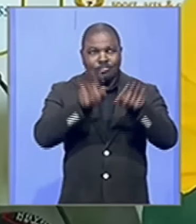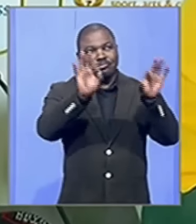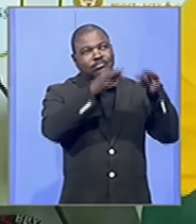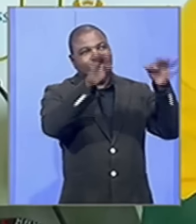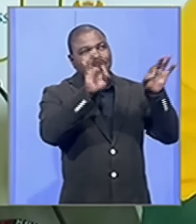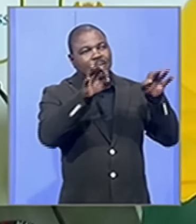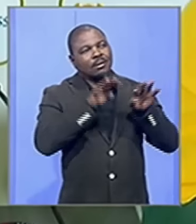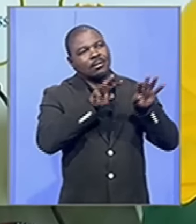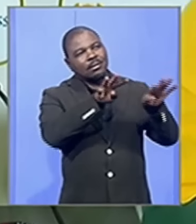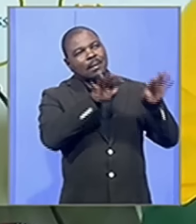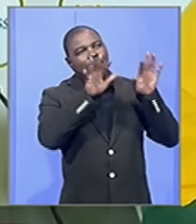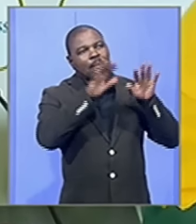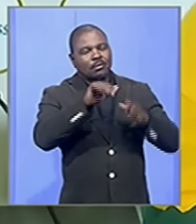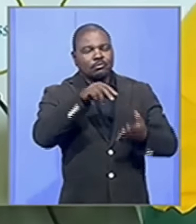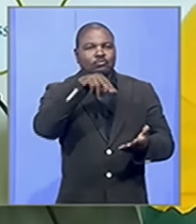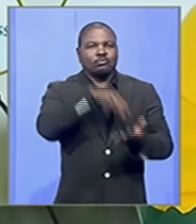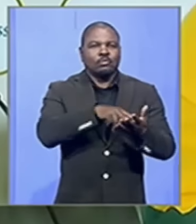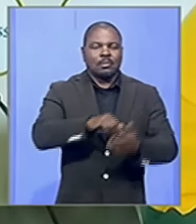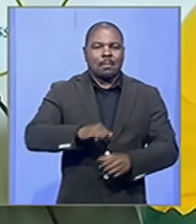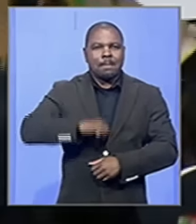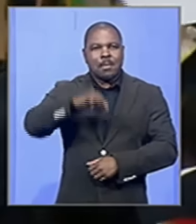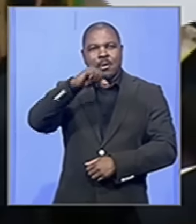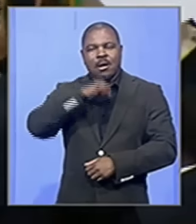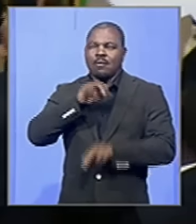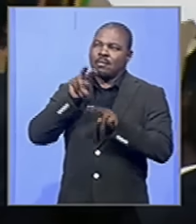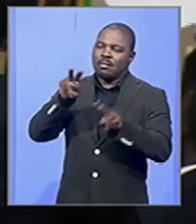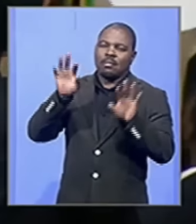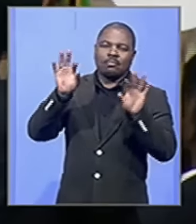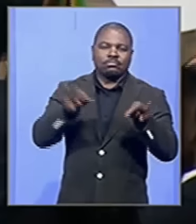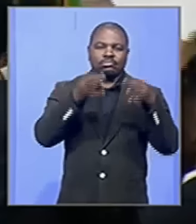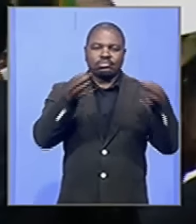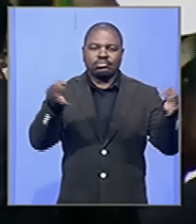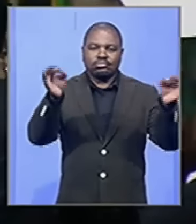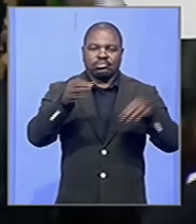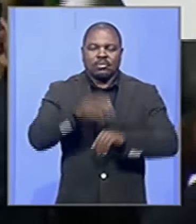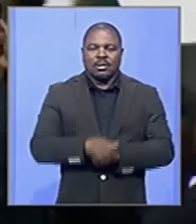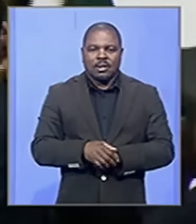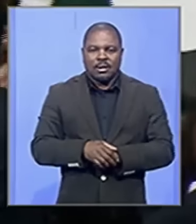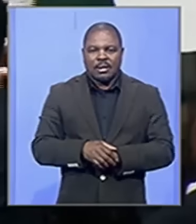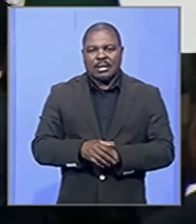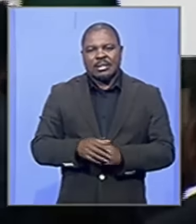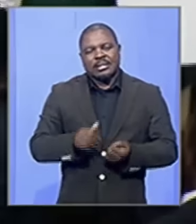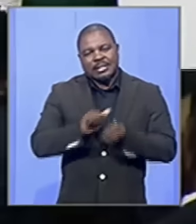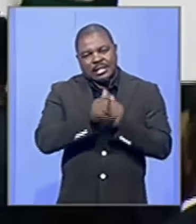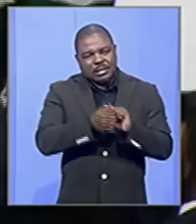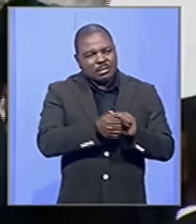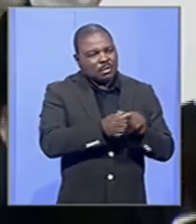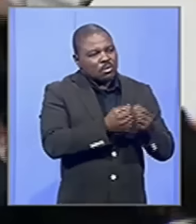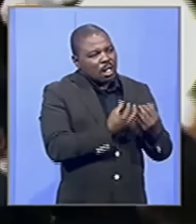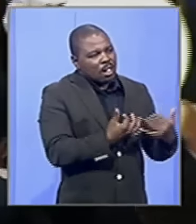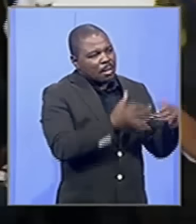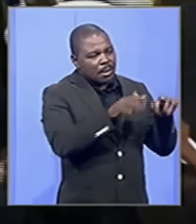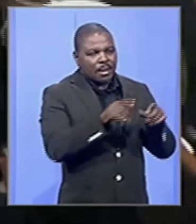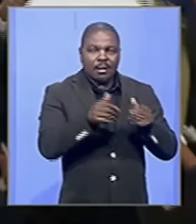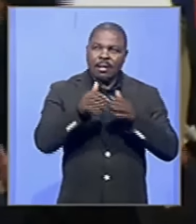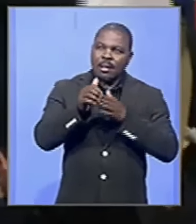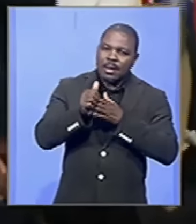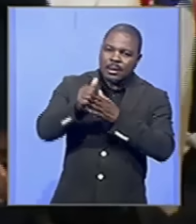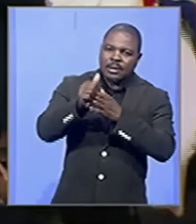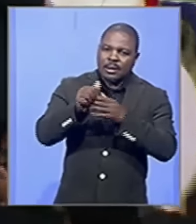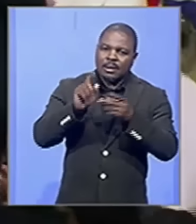are standing so proud at home singing the song. Batabogi ba ba botlana ba tlotlomaditse boeteledipele le thotloetso